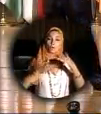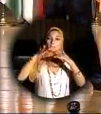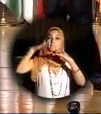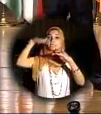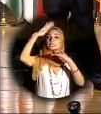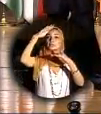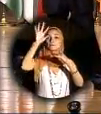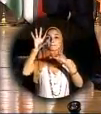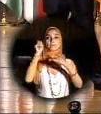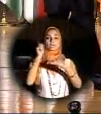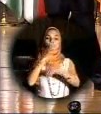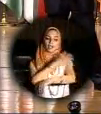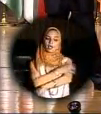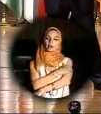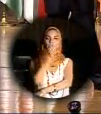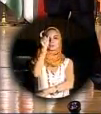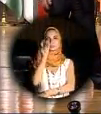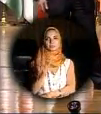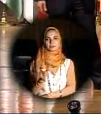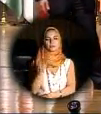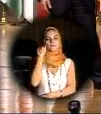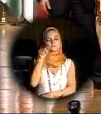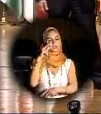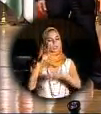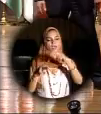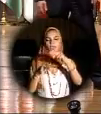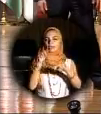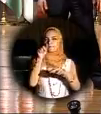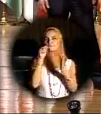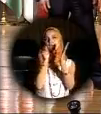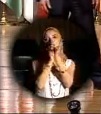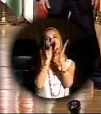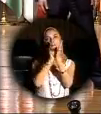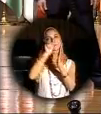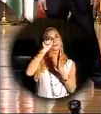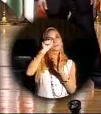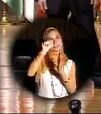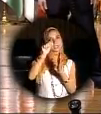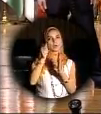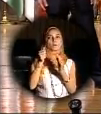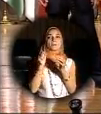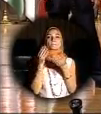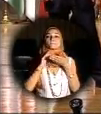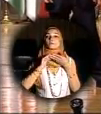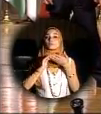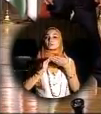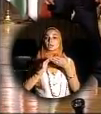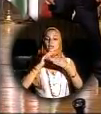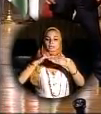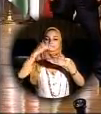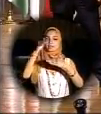electrical in your room, home. So through the computer now, Diamante is able to control any electrical device in his